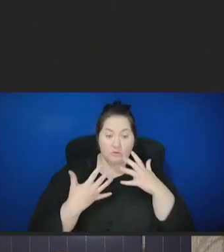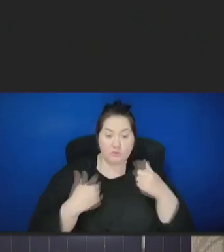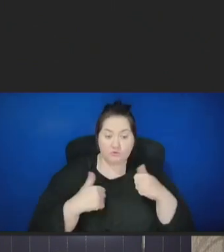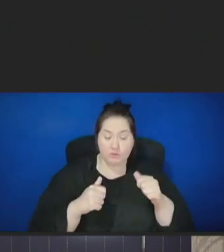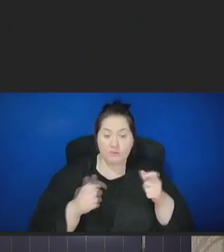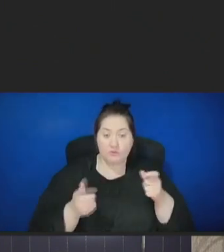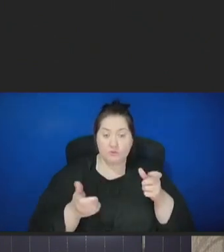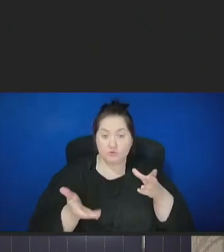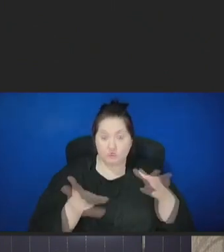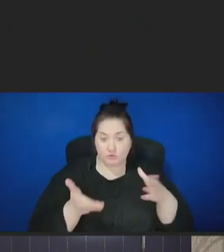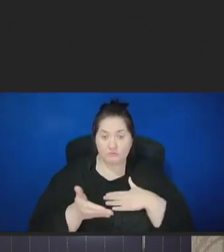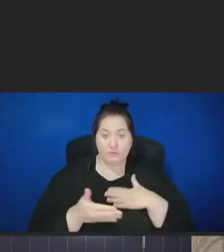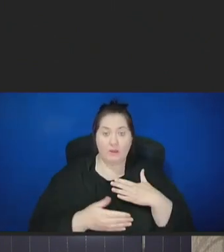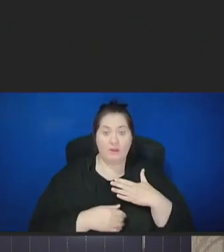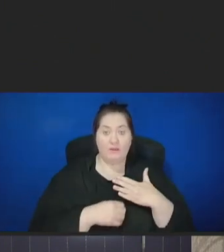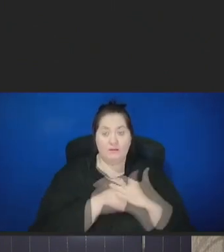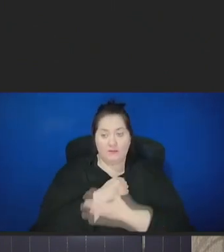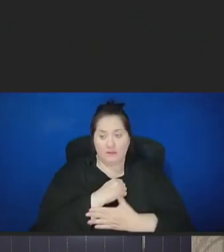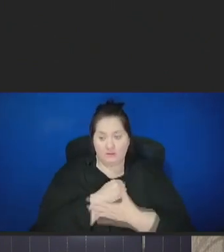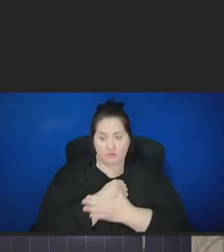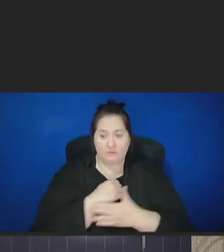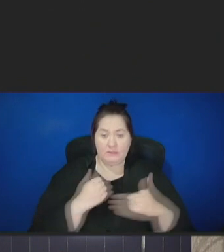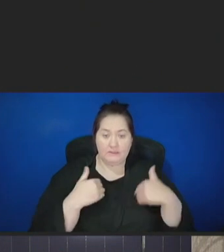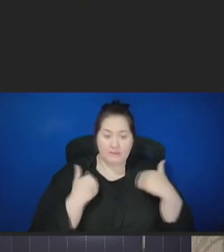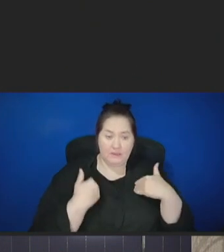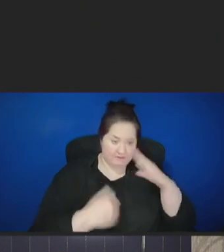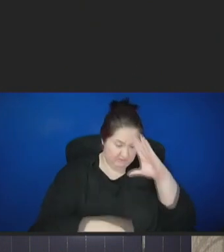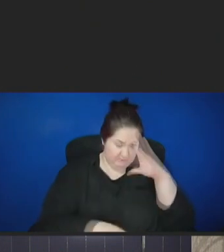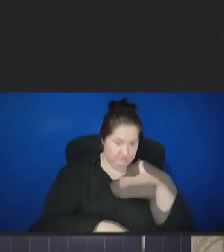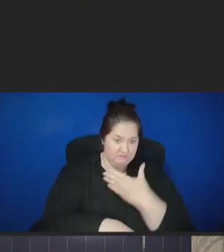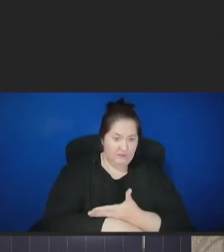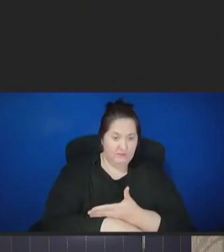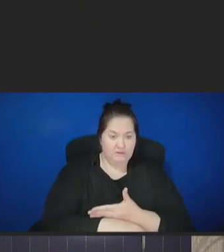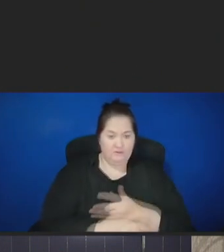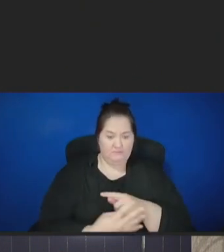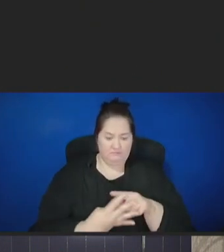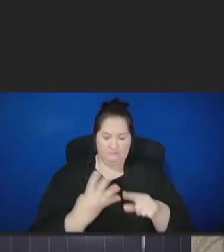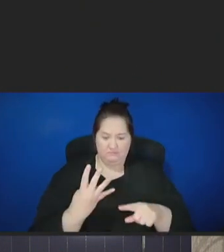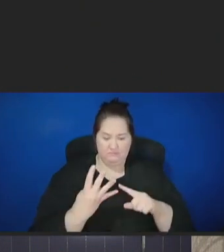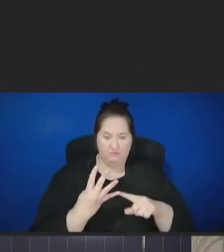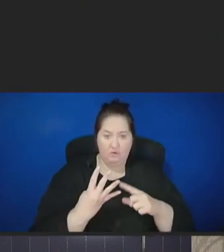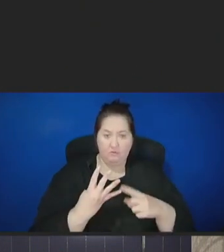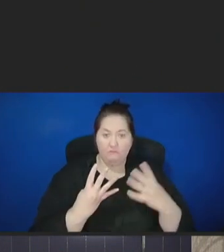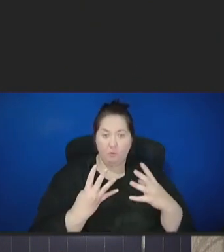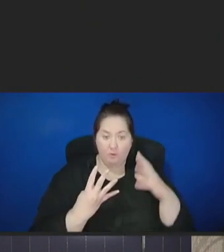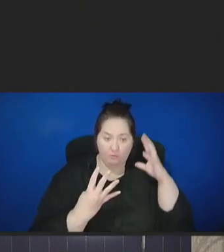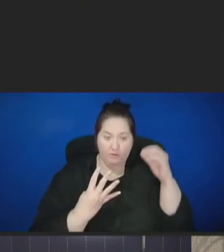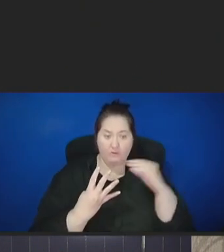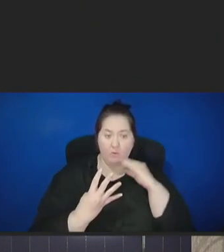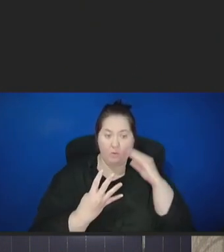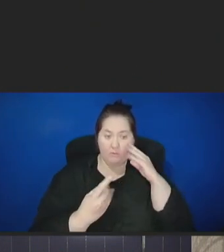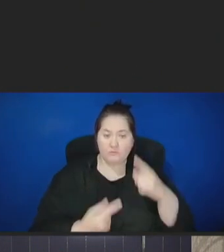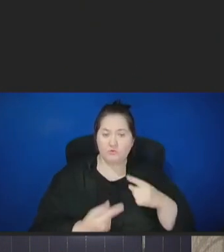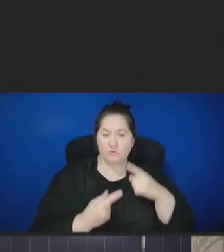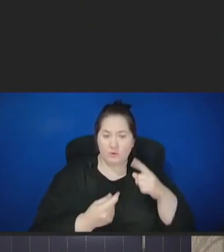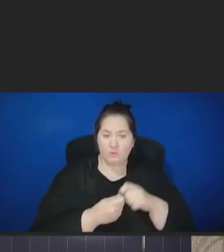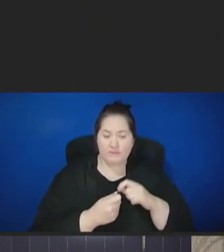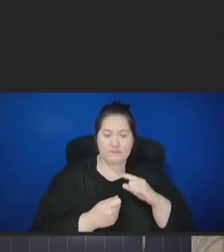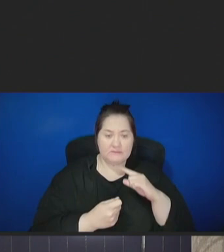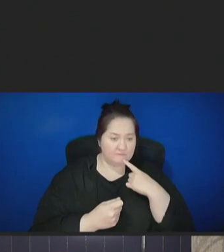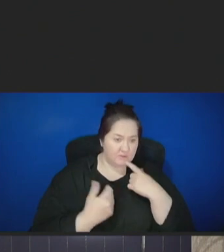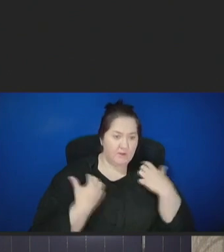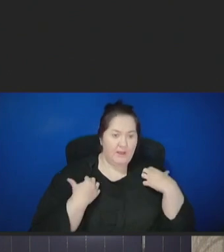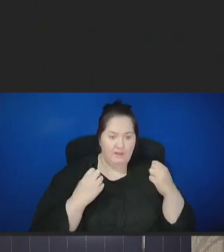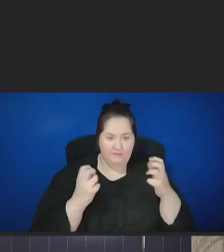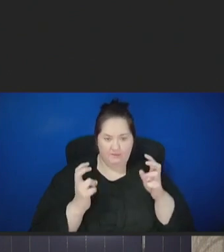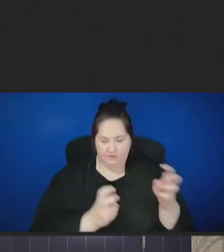serve my country, my youngest son, Joseph, the youngest of 4 boys, he was at home struggling with some pretty severe health issues